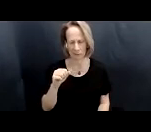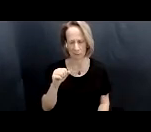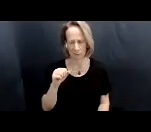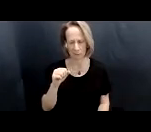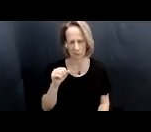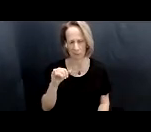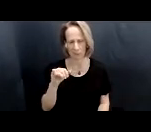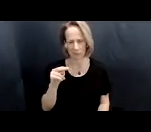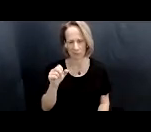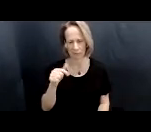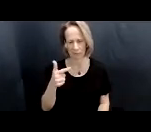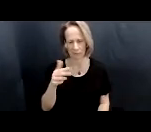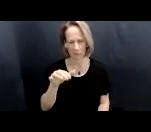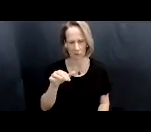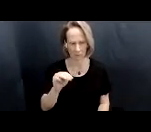WebEx,